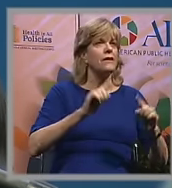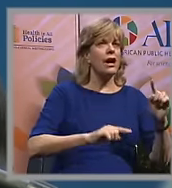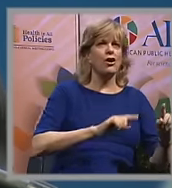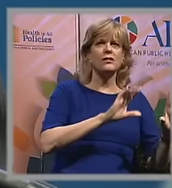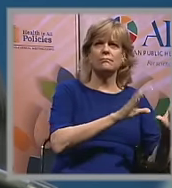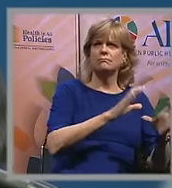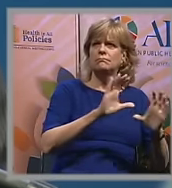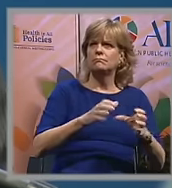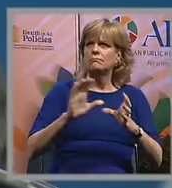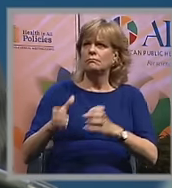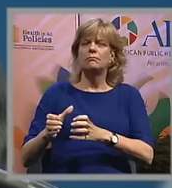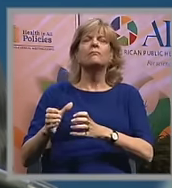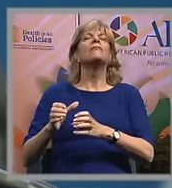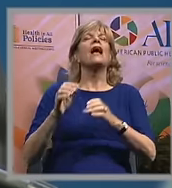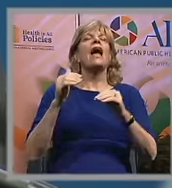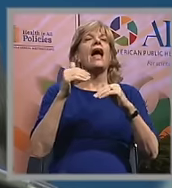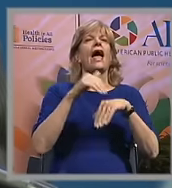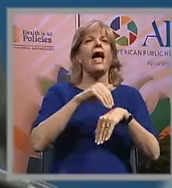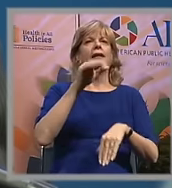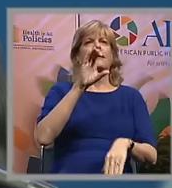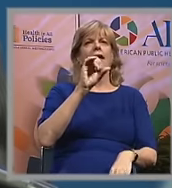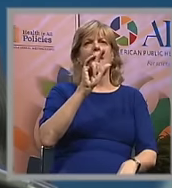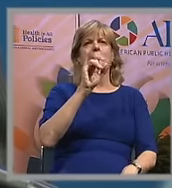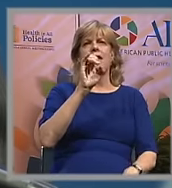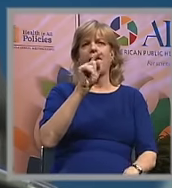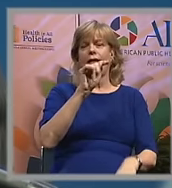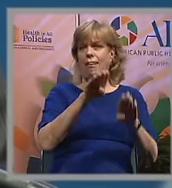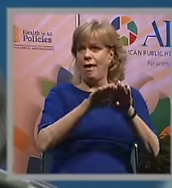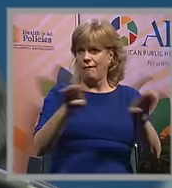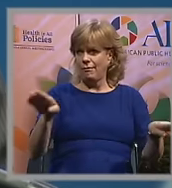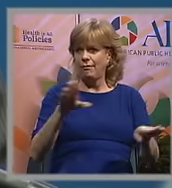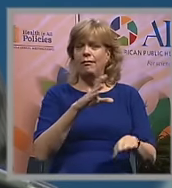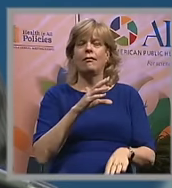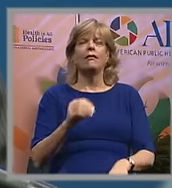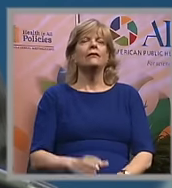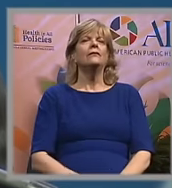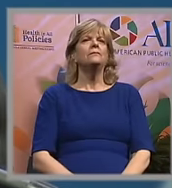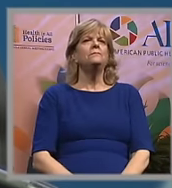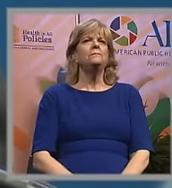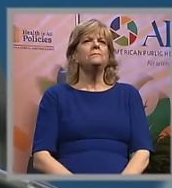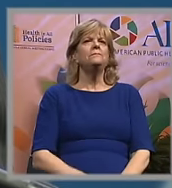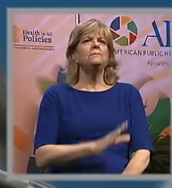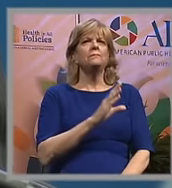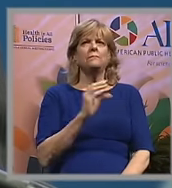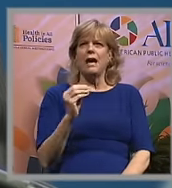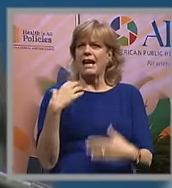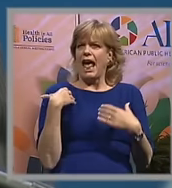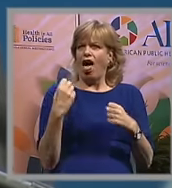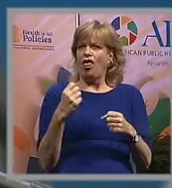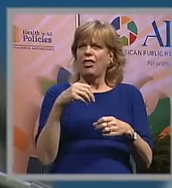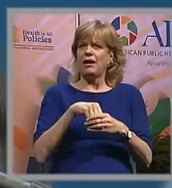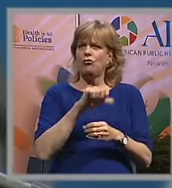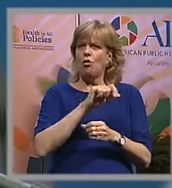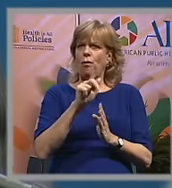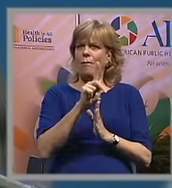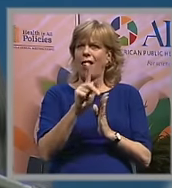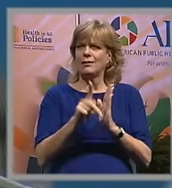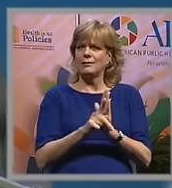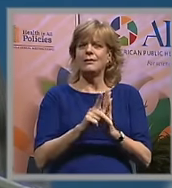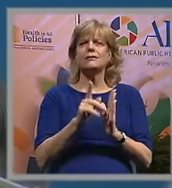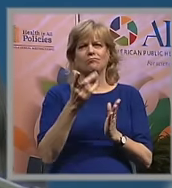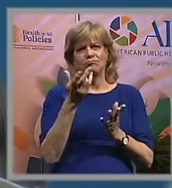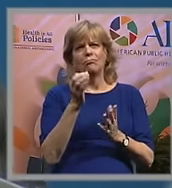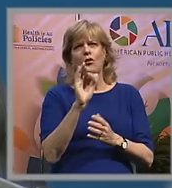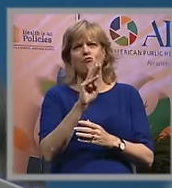cabinet-level agencies and the health and all policies format. Now, today's session is an opportunity to better understand the work of